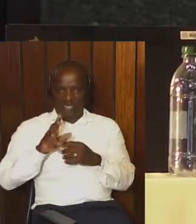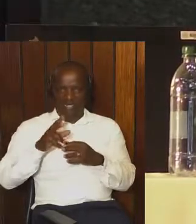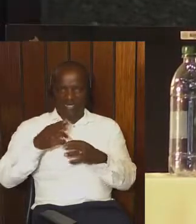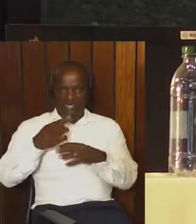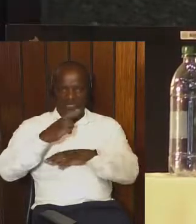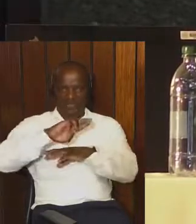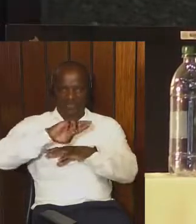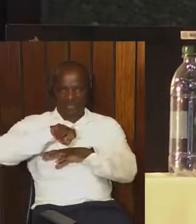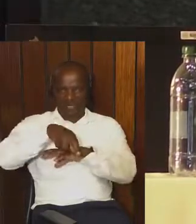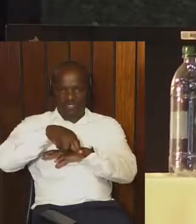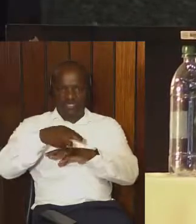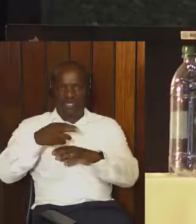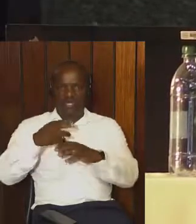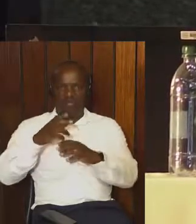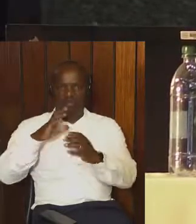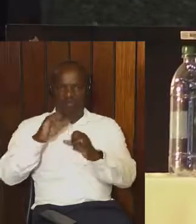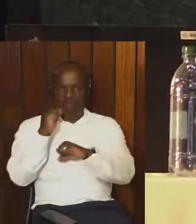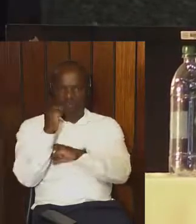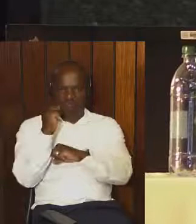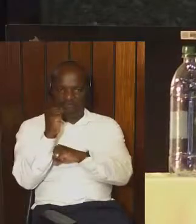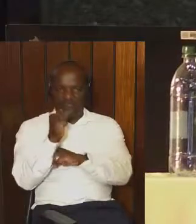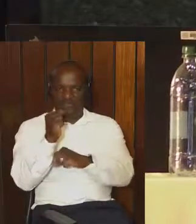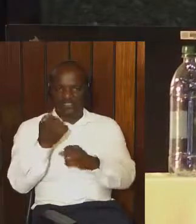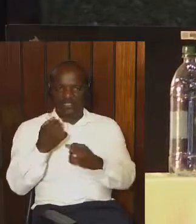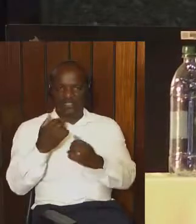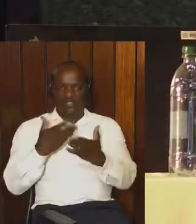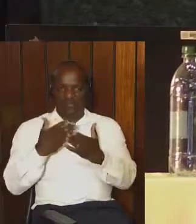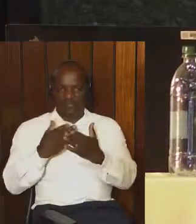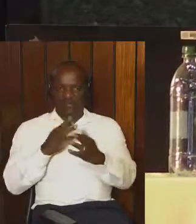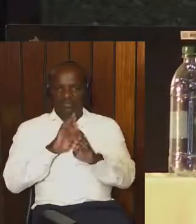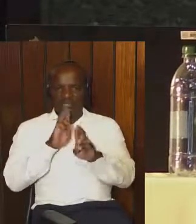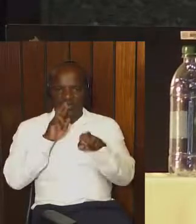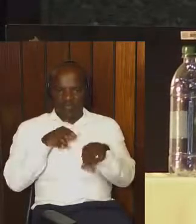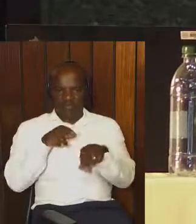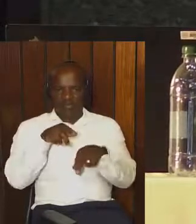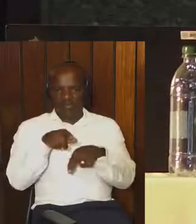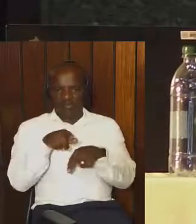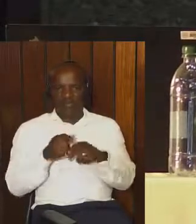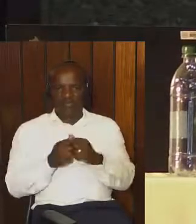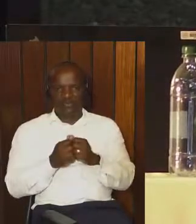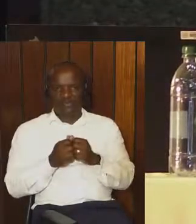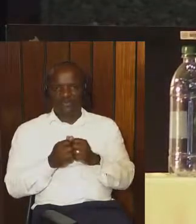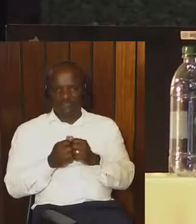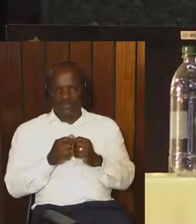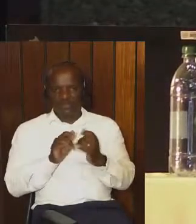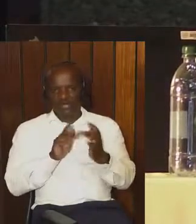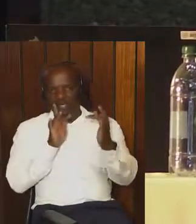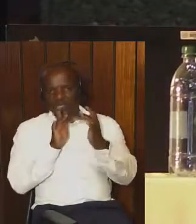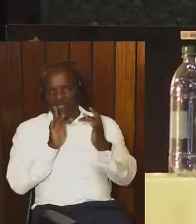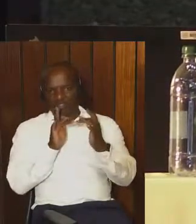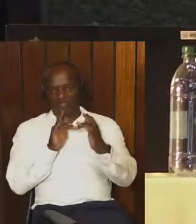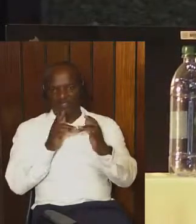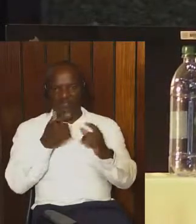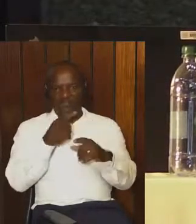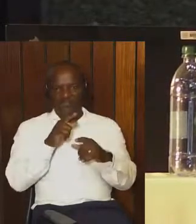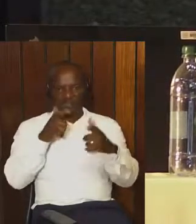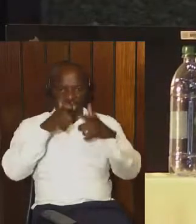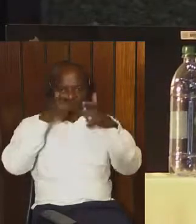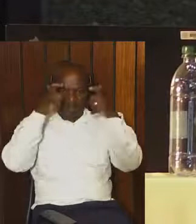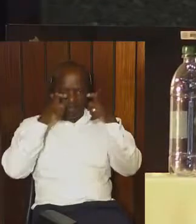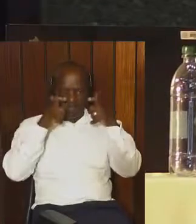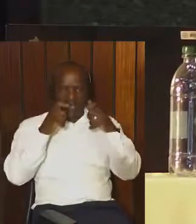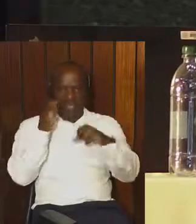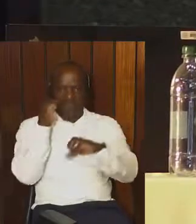matters can be reported, and also there is now, we can even be contacted as well from the head office where we can be able to